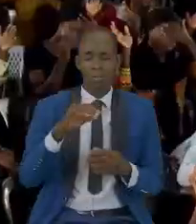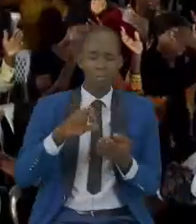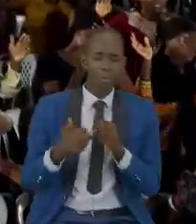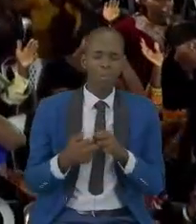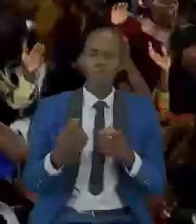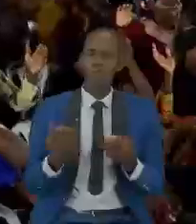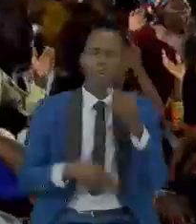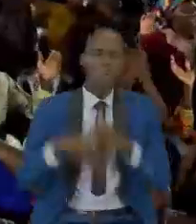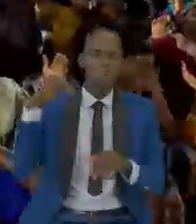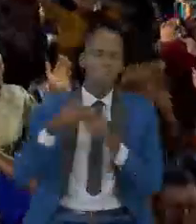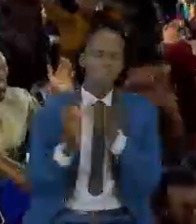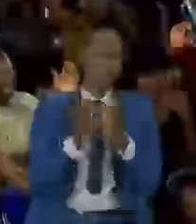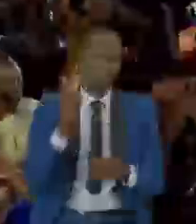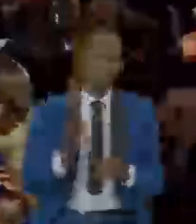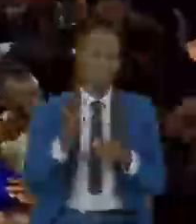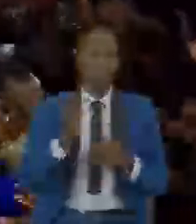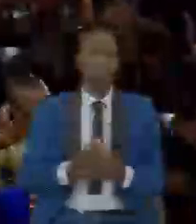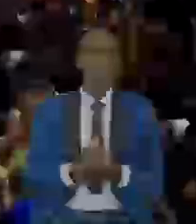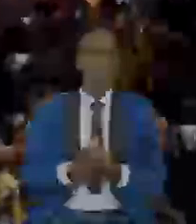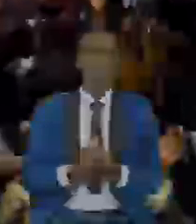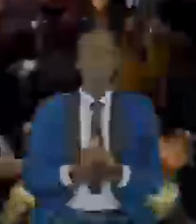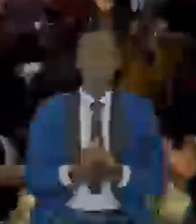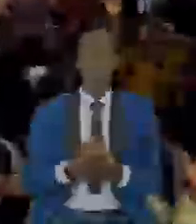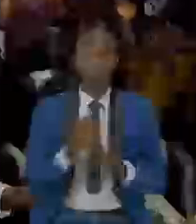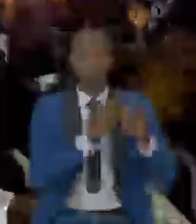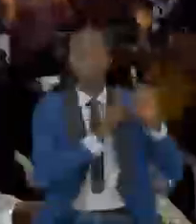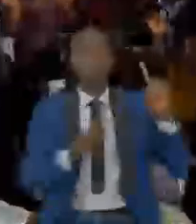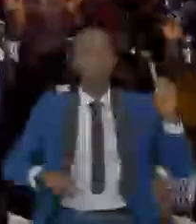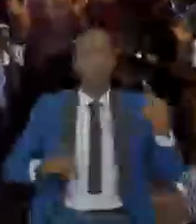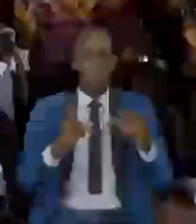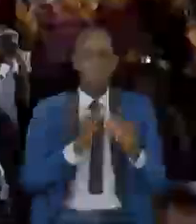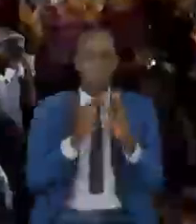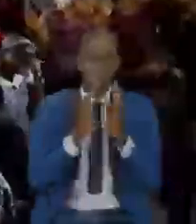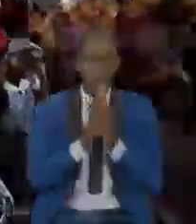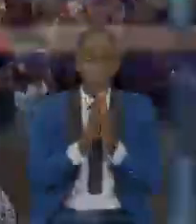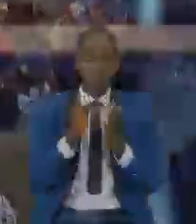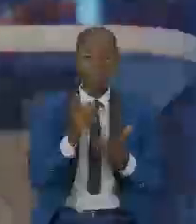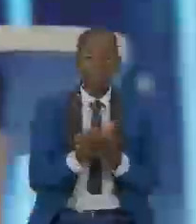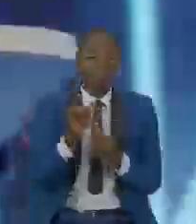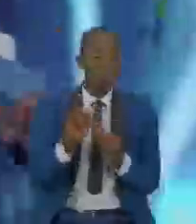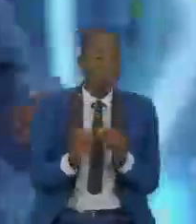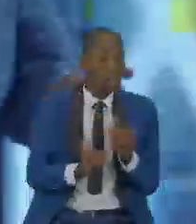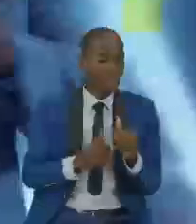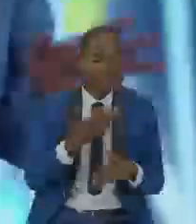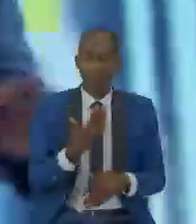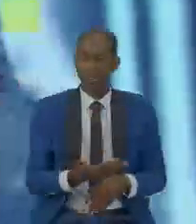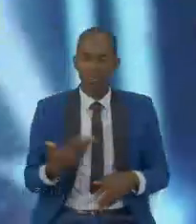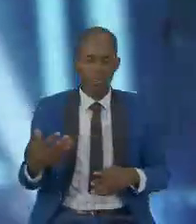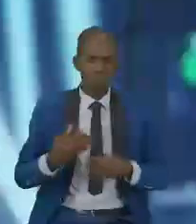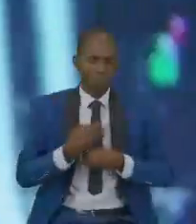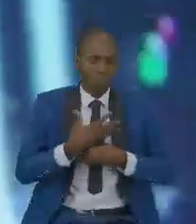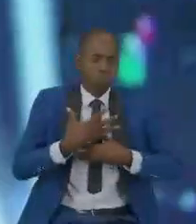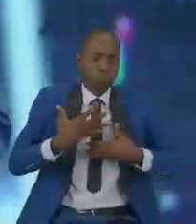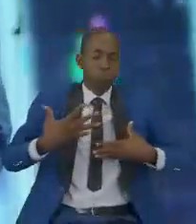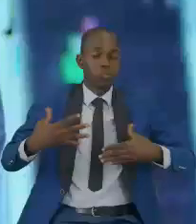Jesus' name. Lord, I pray that everything swollen in the